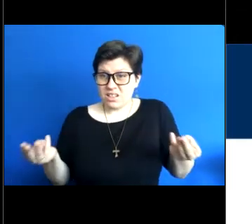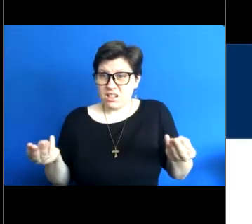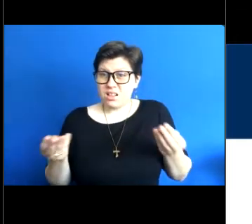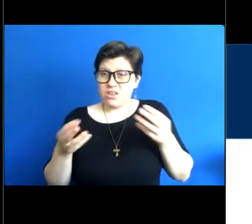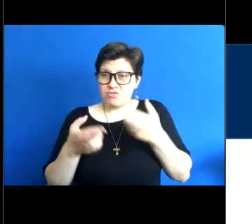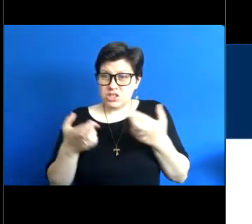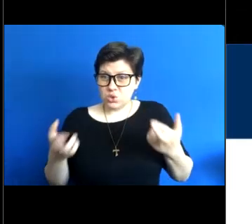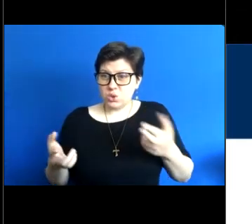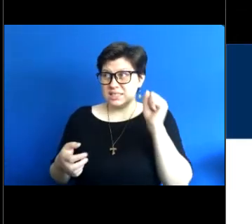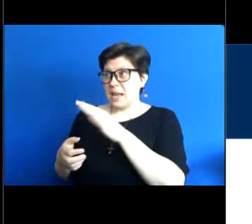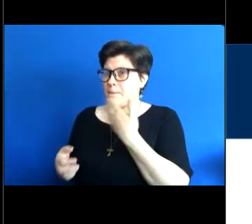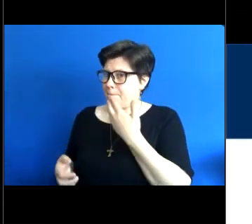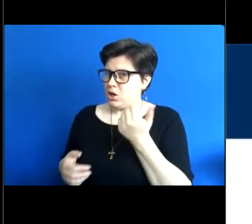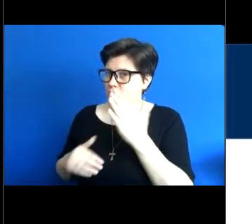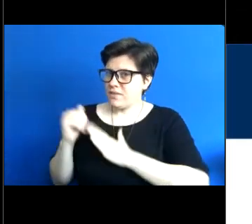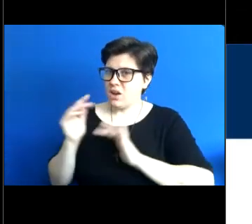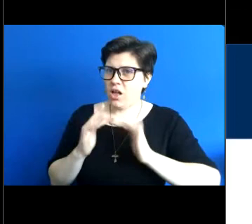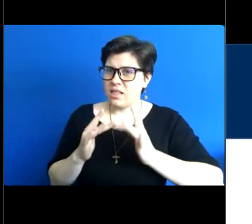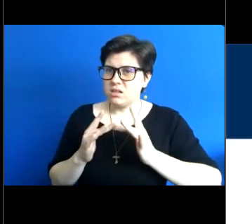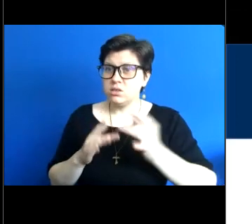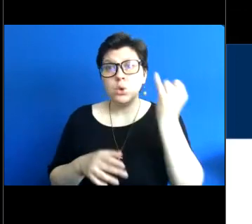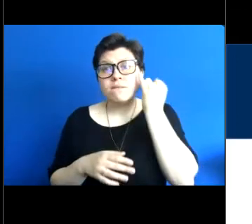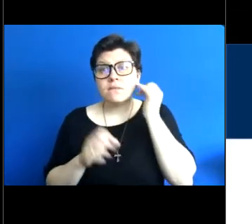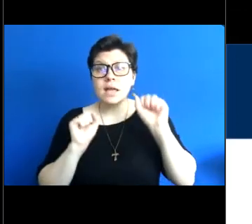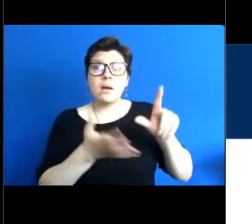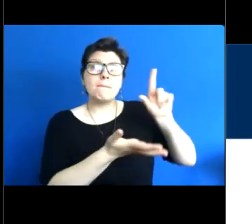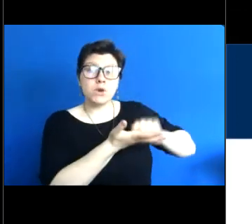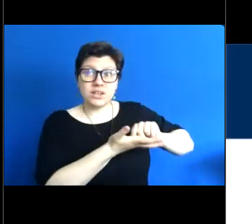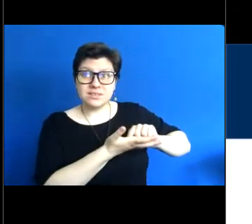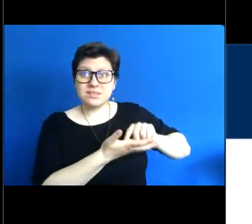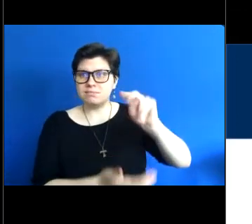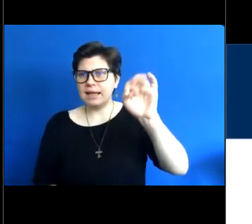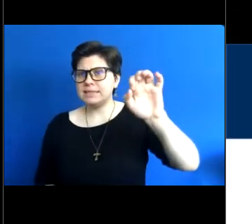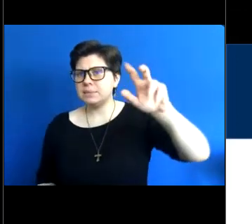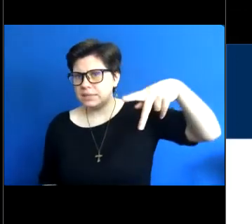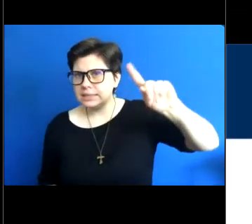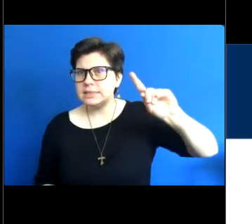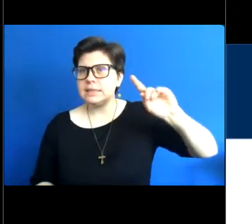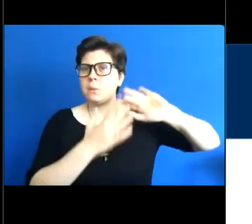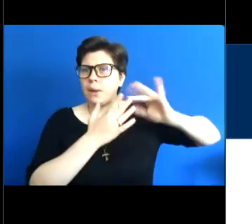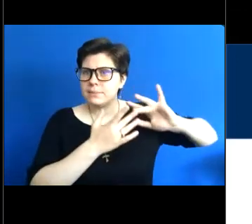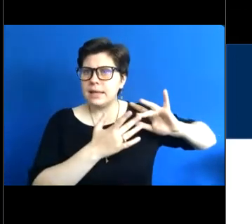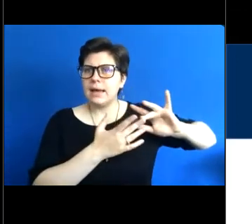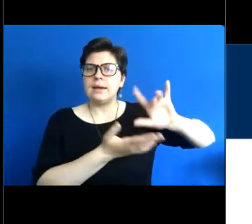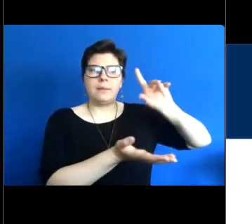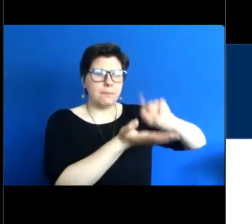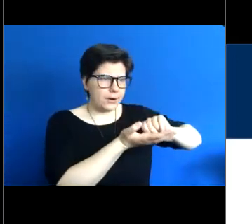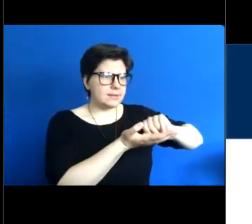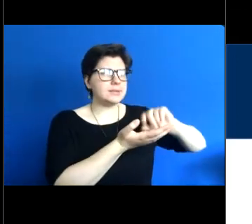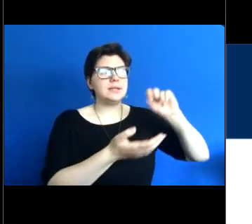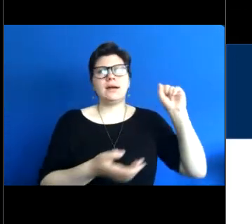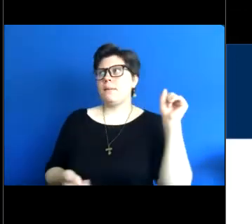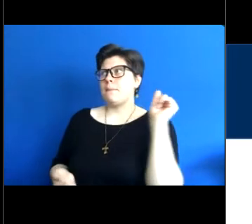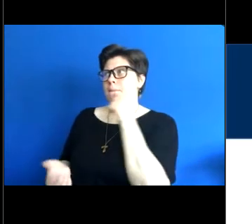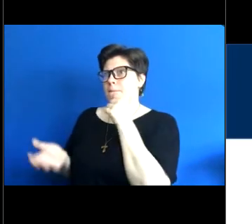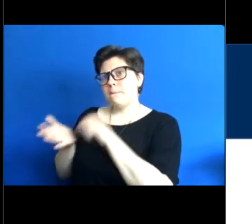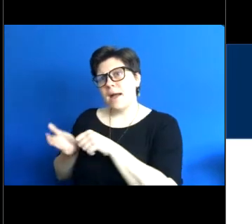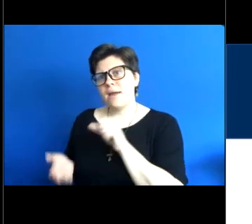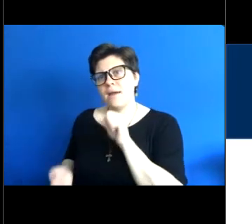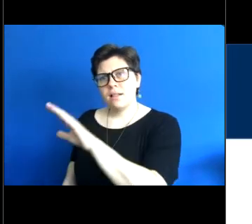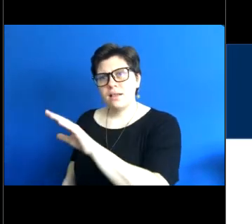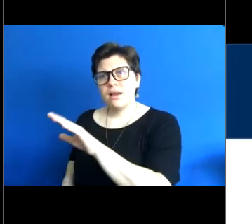for example, if we can print out the lesson plans from the NCPD website and mail them home and encourage the family to do those activities